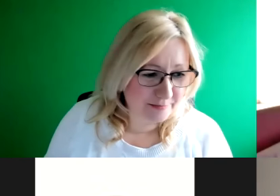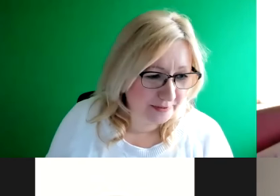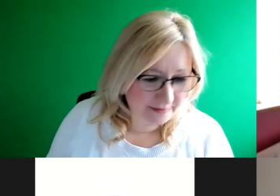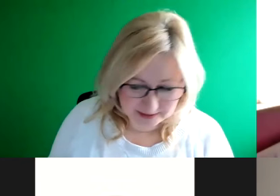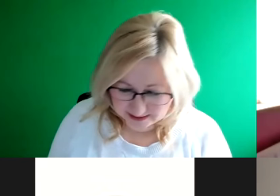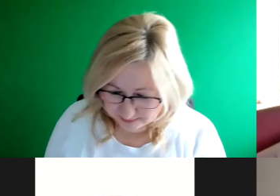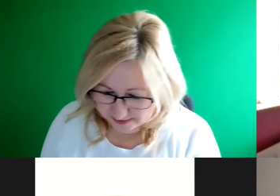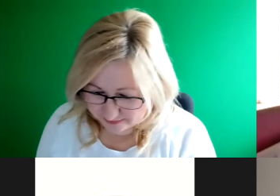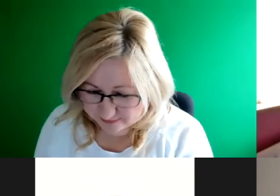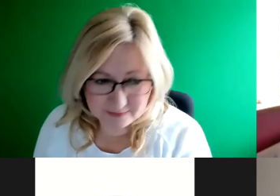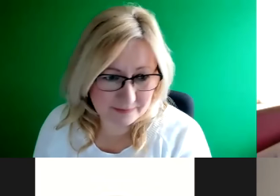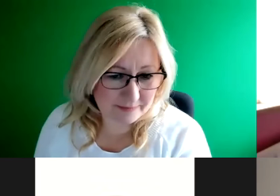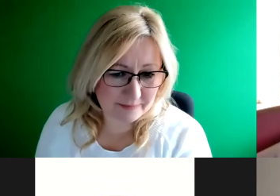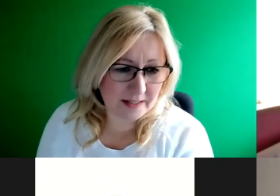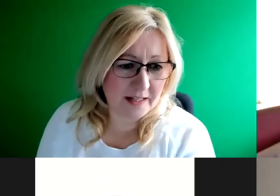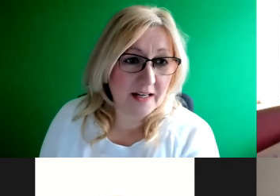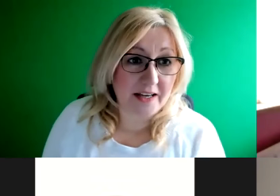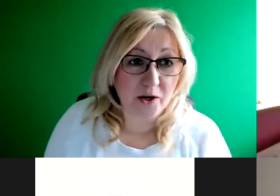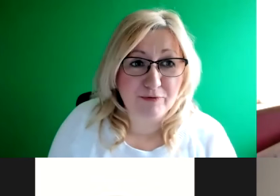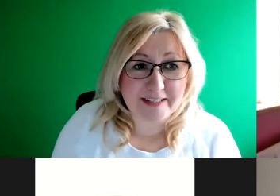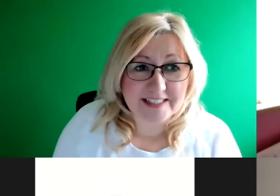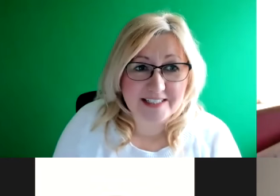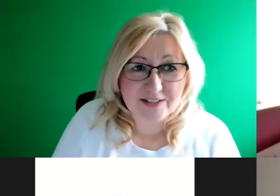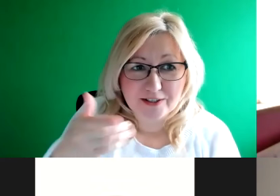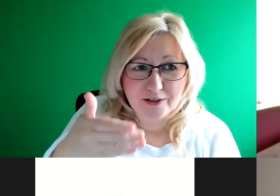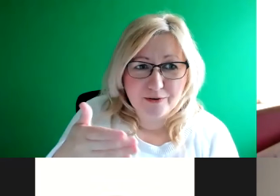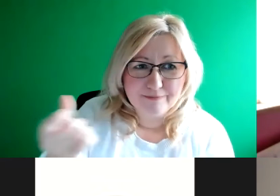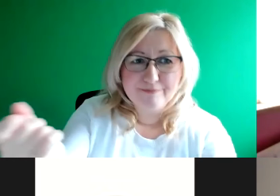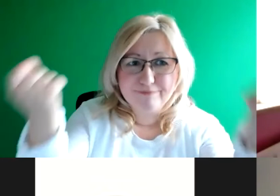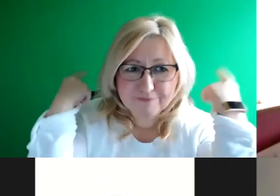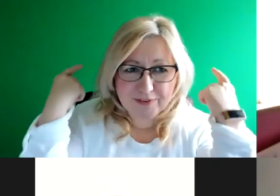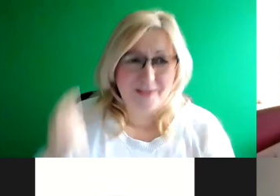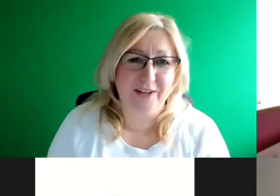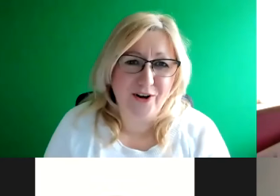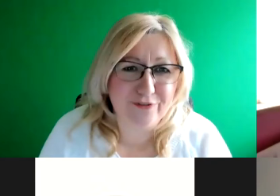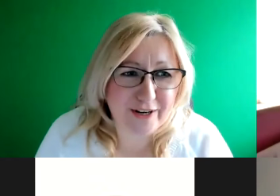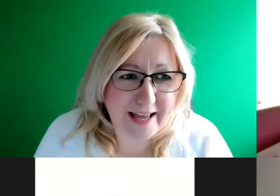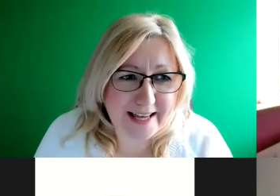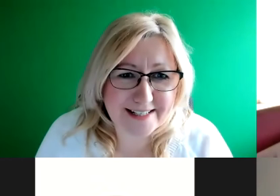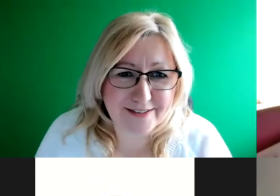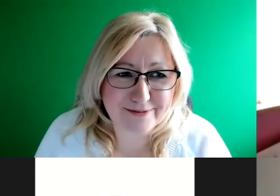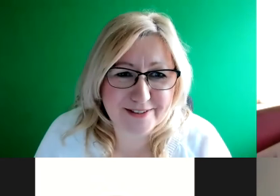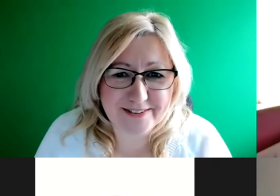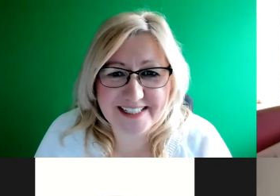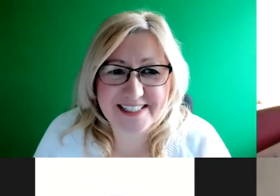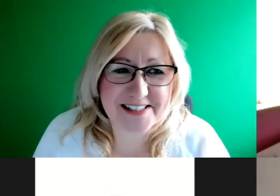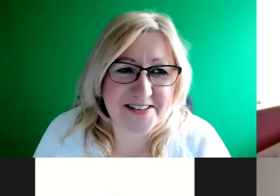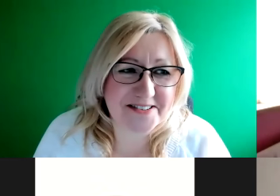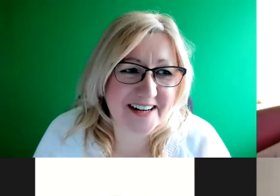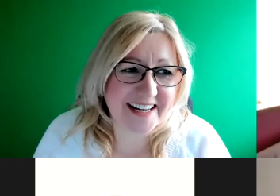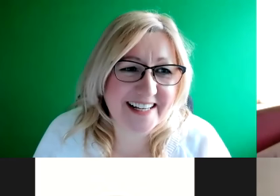And I think I might have. And hopefully it didn't all go over your head. Another one,